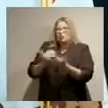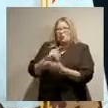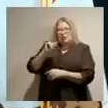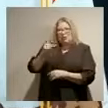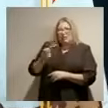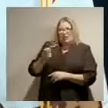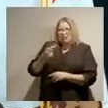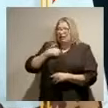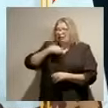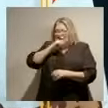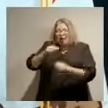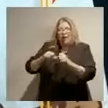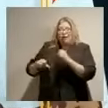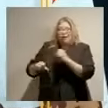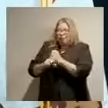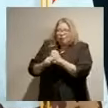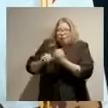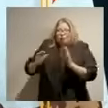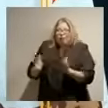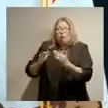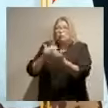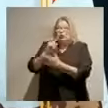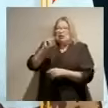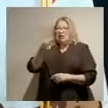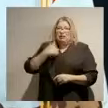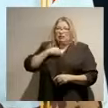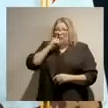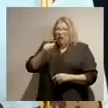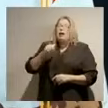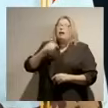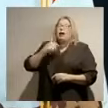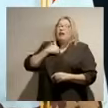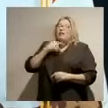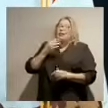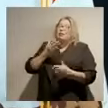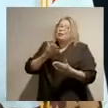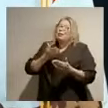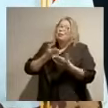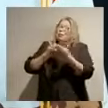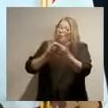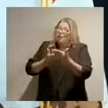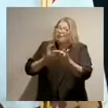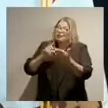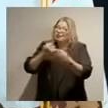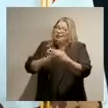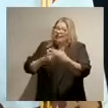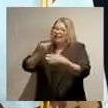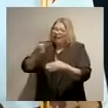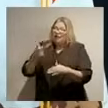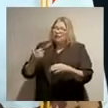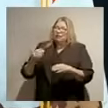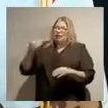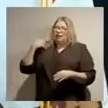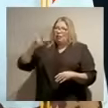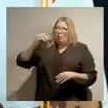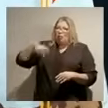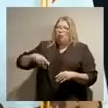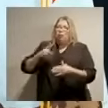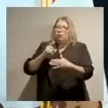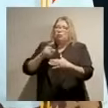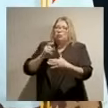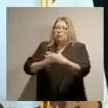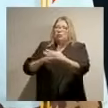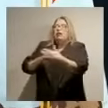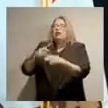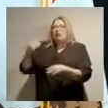those promoting taxes. I've been opposing taxes quite publicly. The last proposition was on the ballot. I